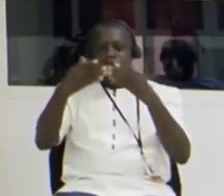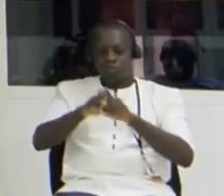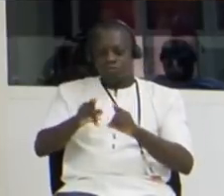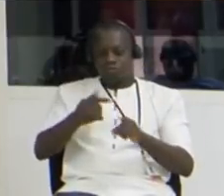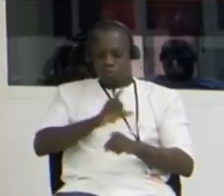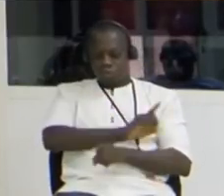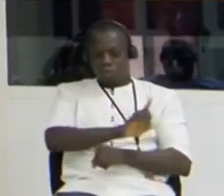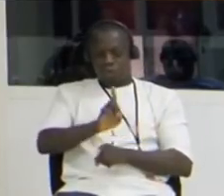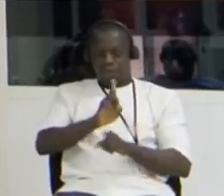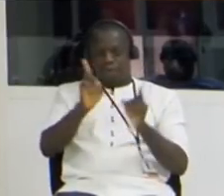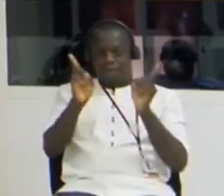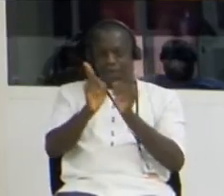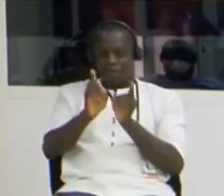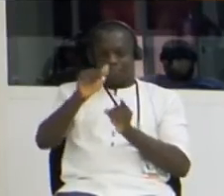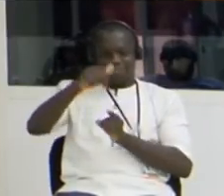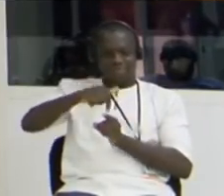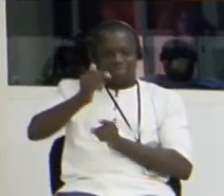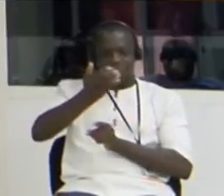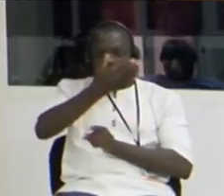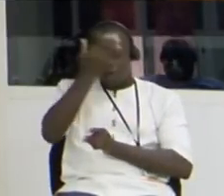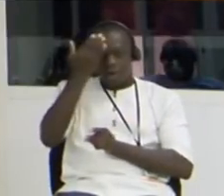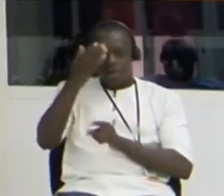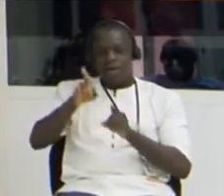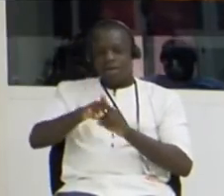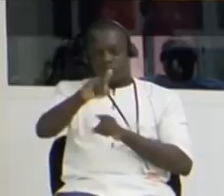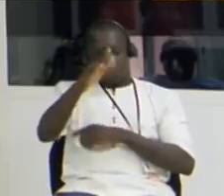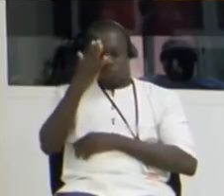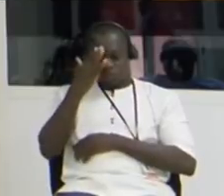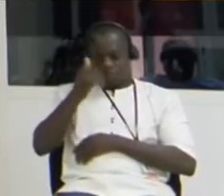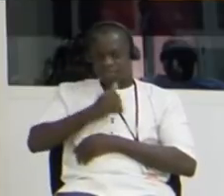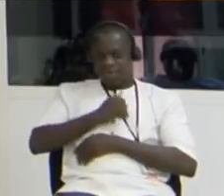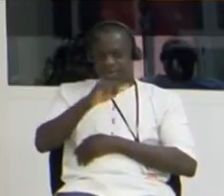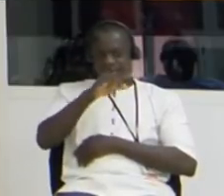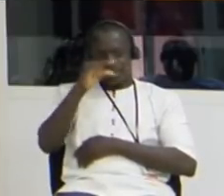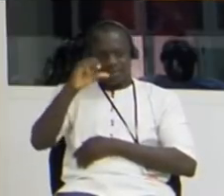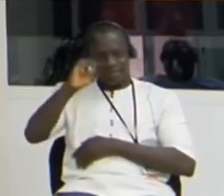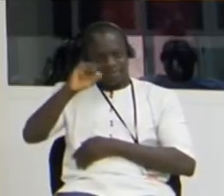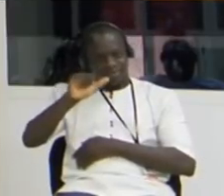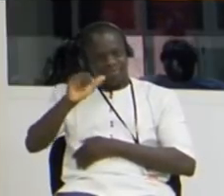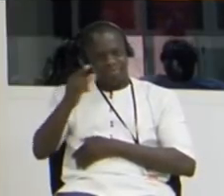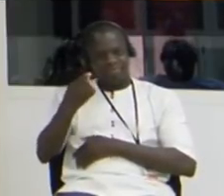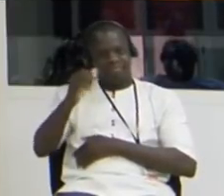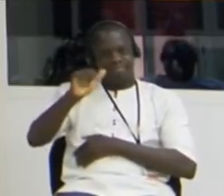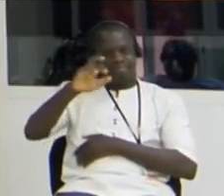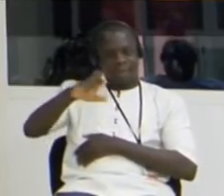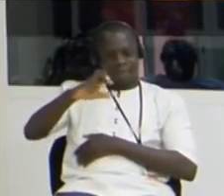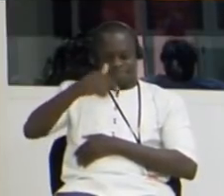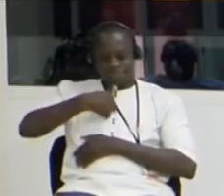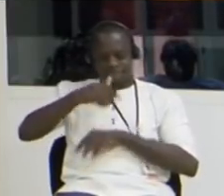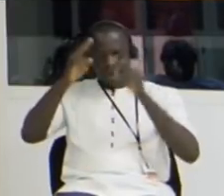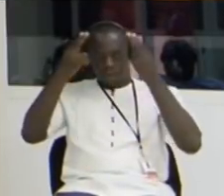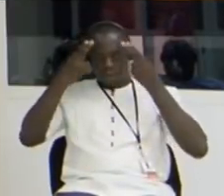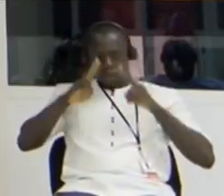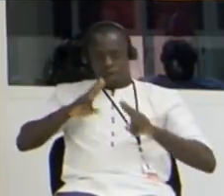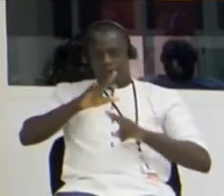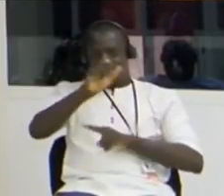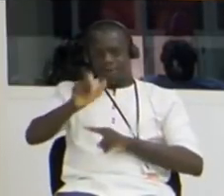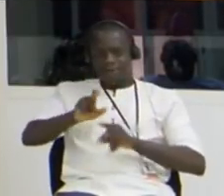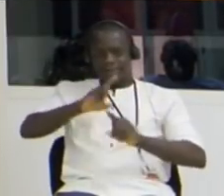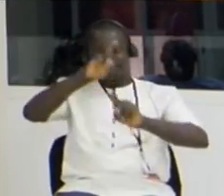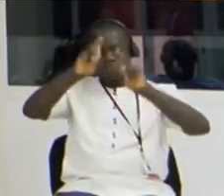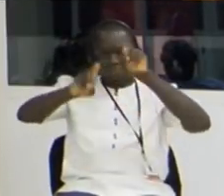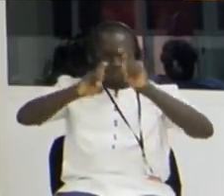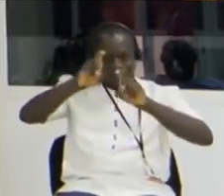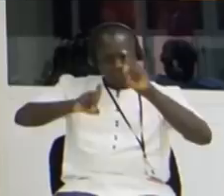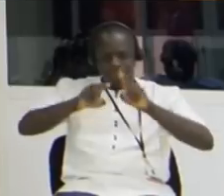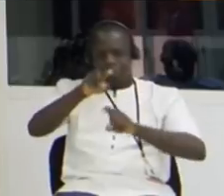this morning, and as you know, my name is Sagar, and I will be the one, I'll be the counsel questioning you this morning.